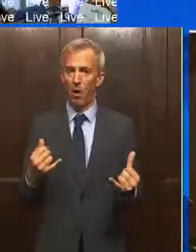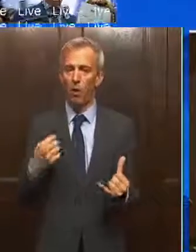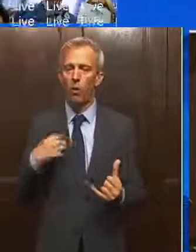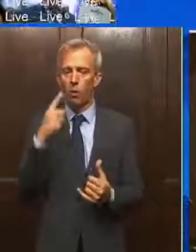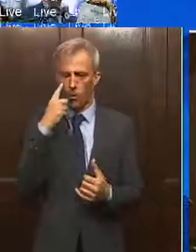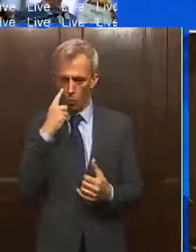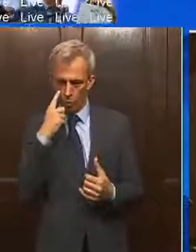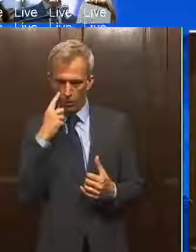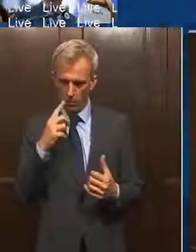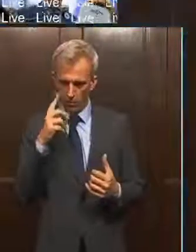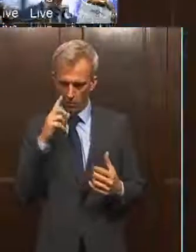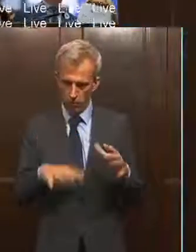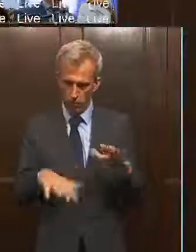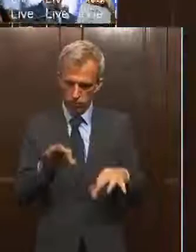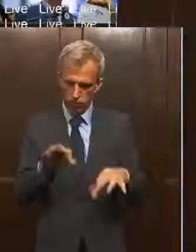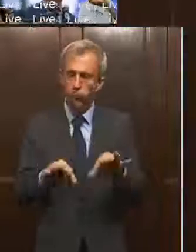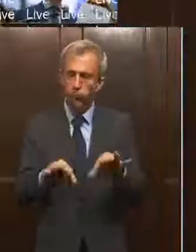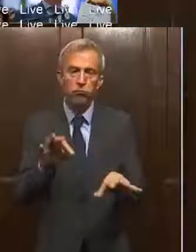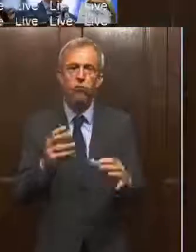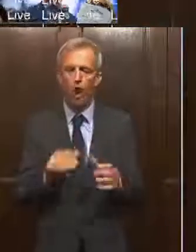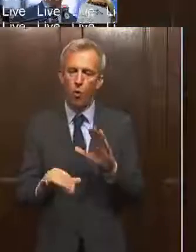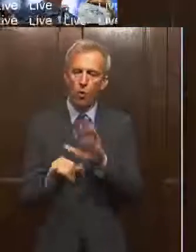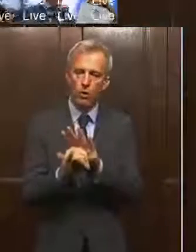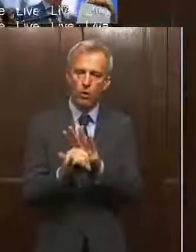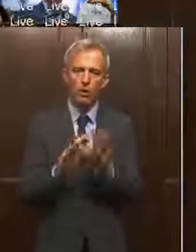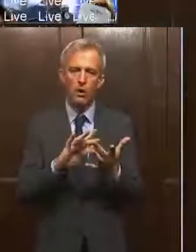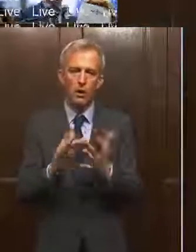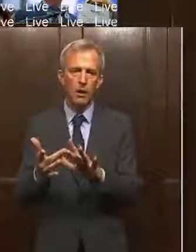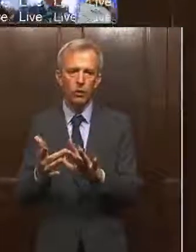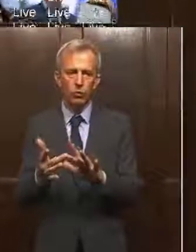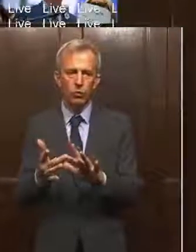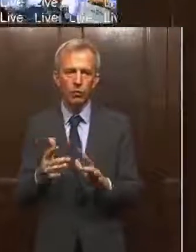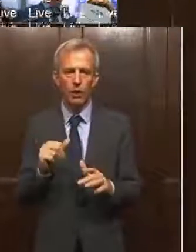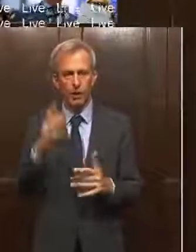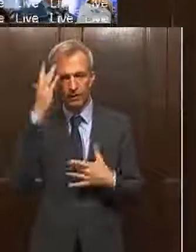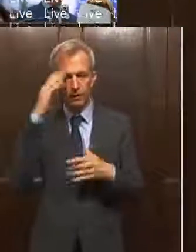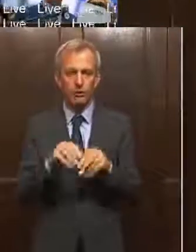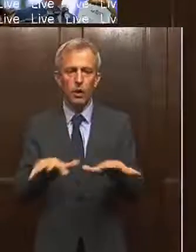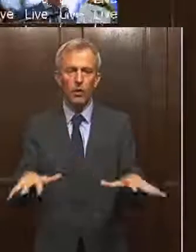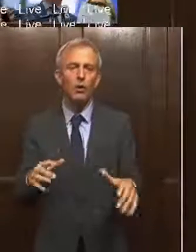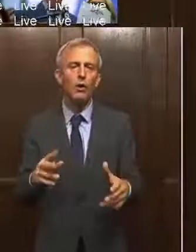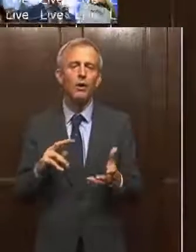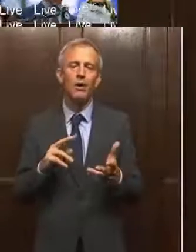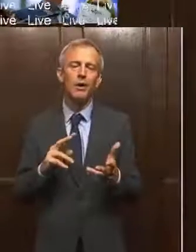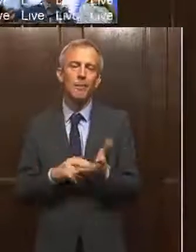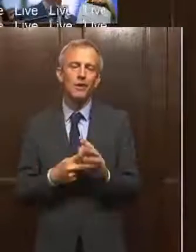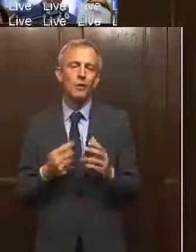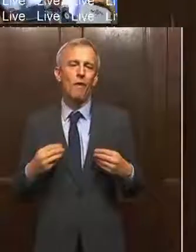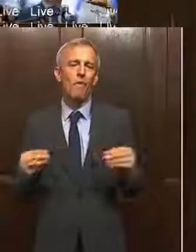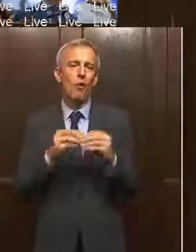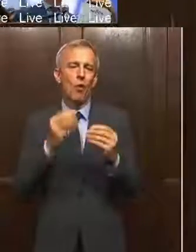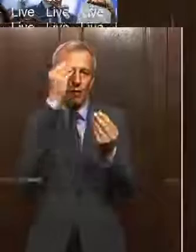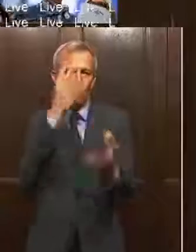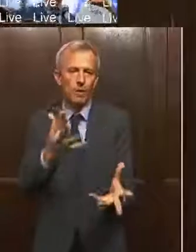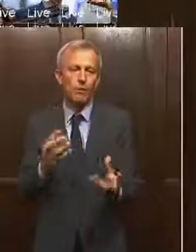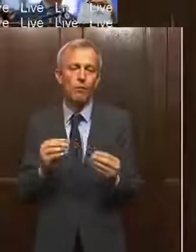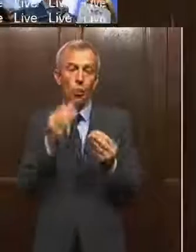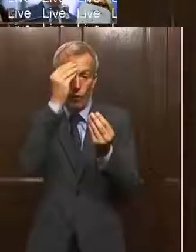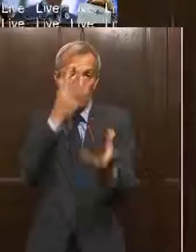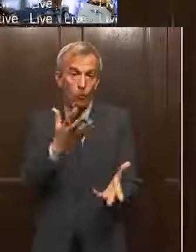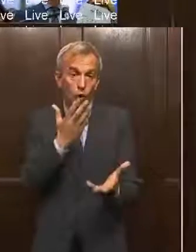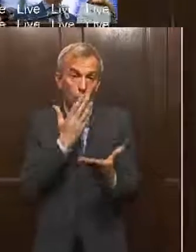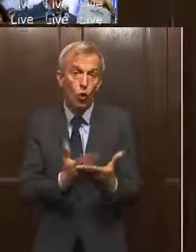scaled testing network, as it is spread. We simply have more information, and more information is good. It's good for us as we make